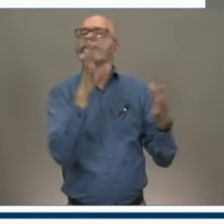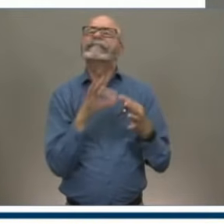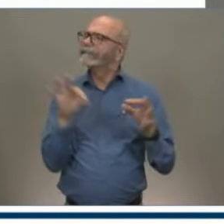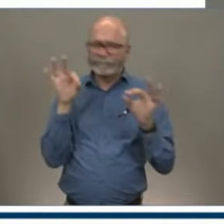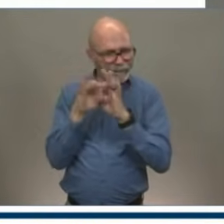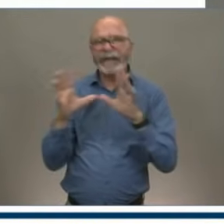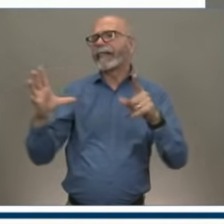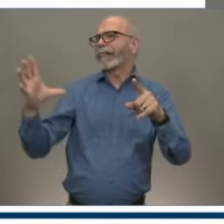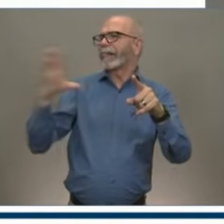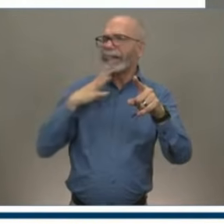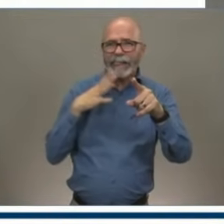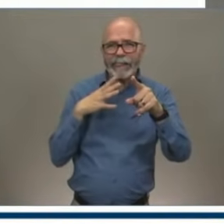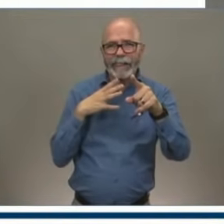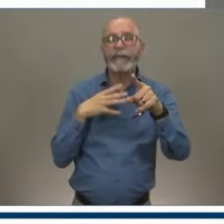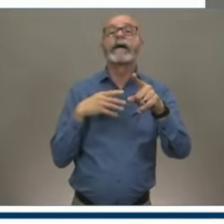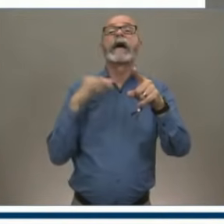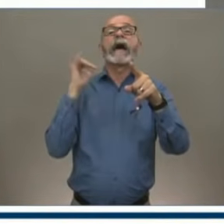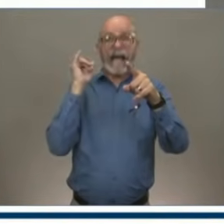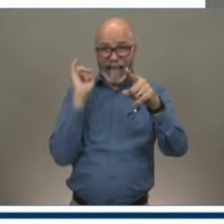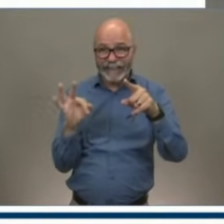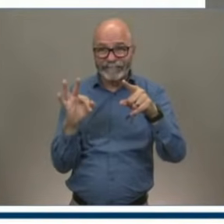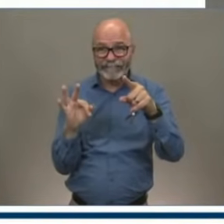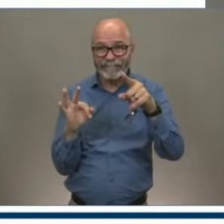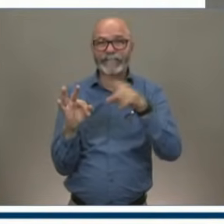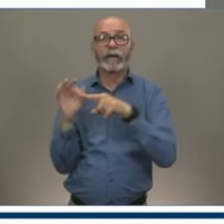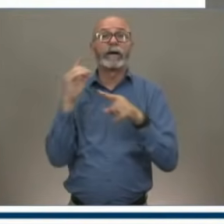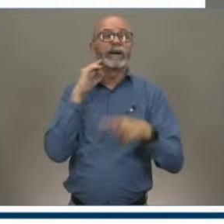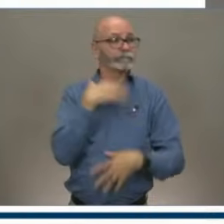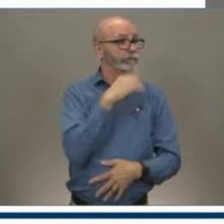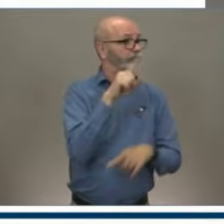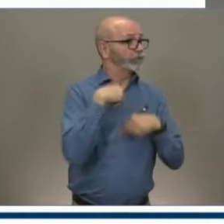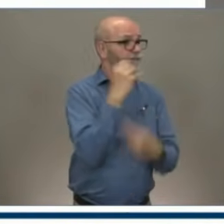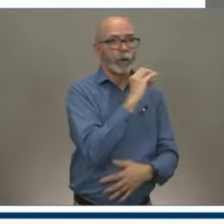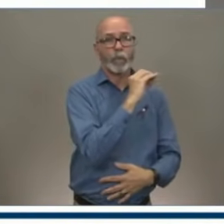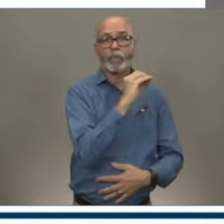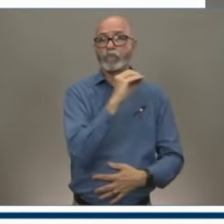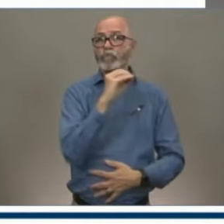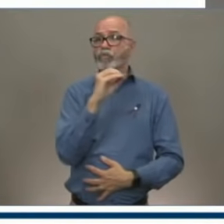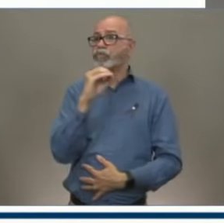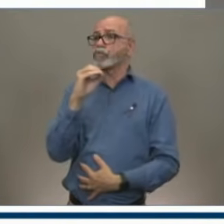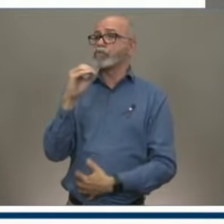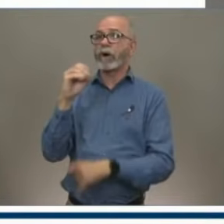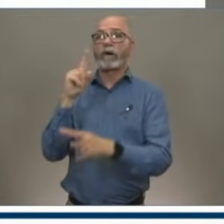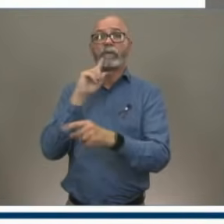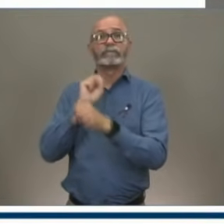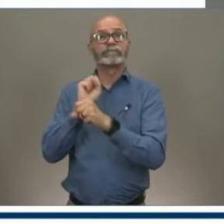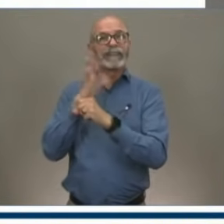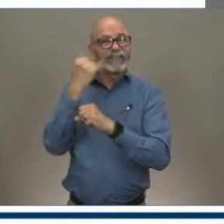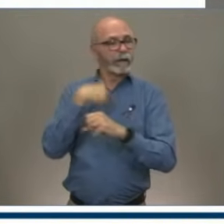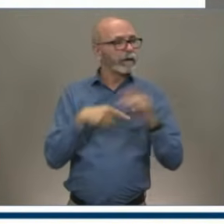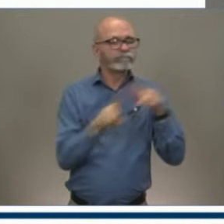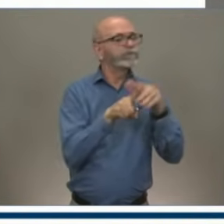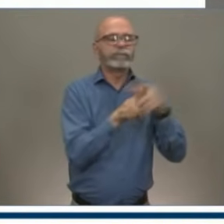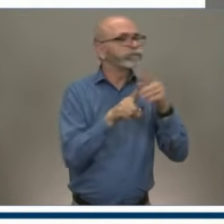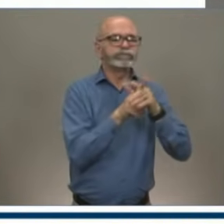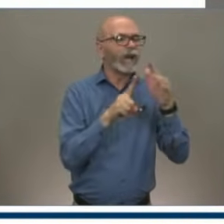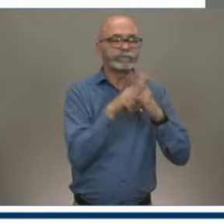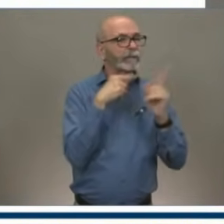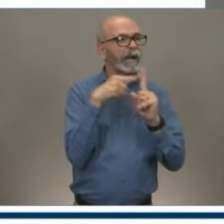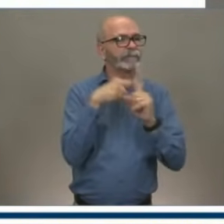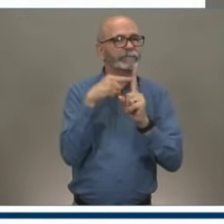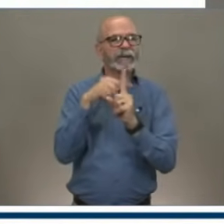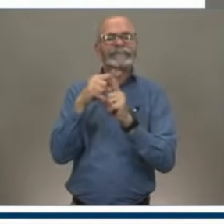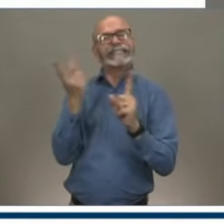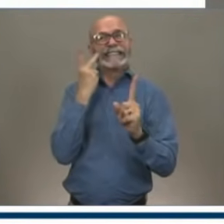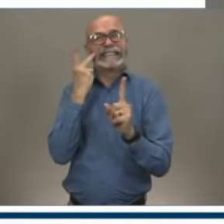zero positives, that's very reassuring. If we pick up positives, that's telling us something very different. So we need time to put all that